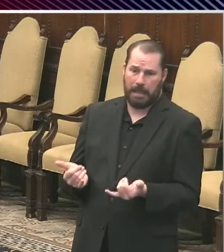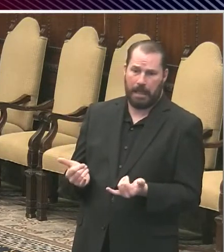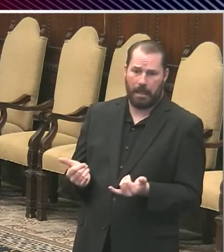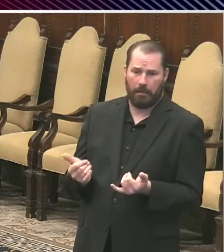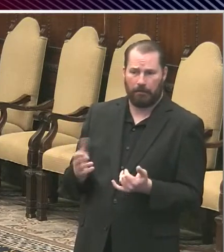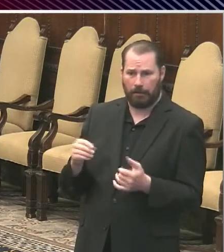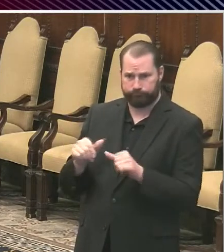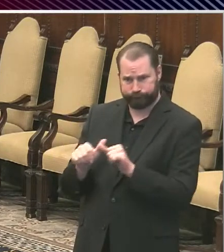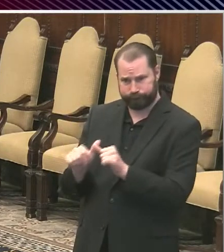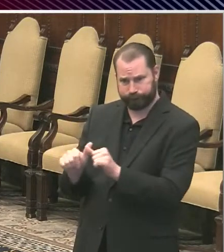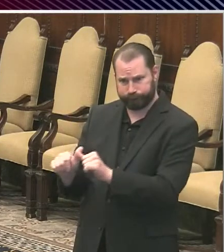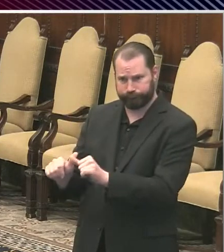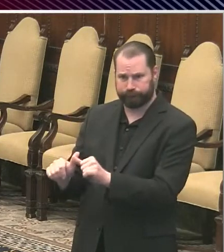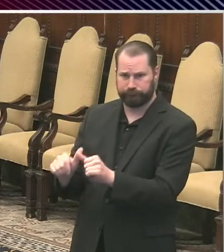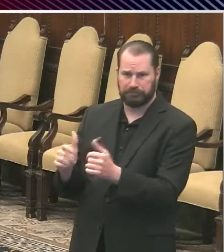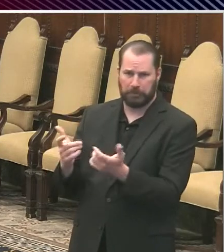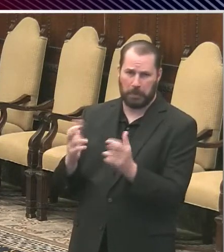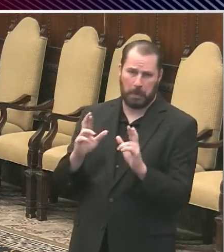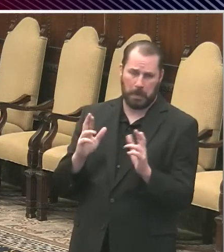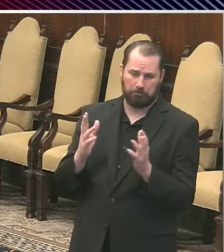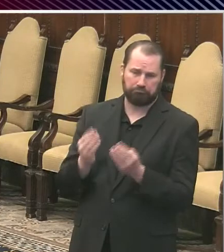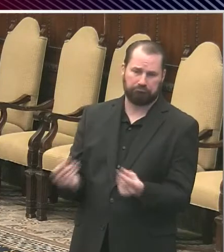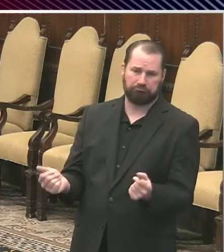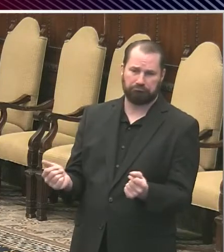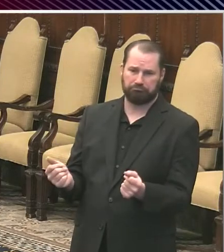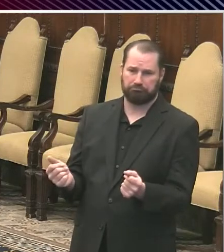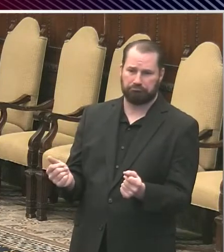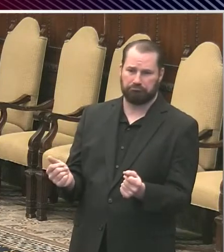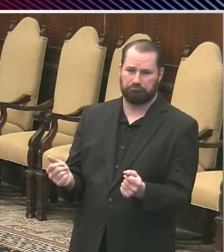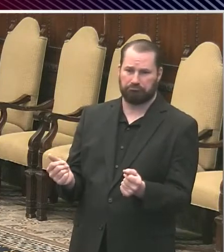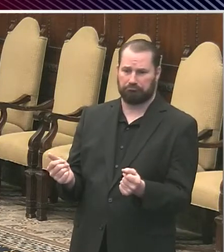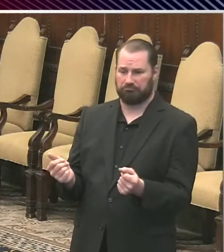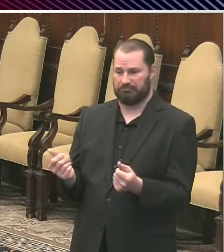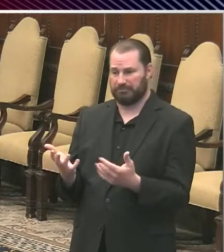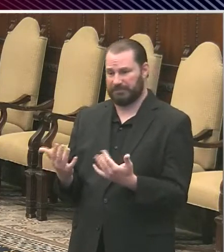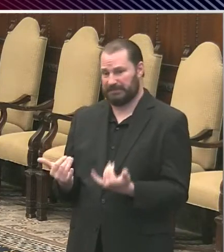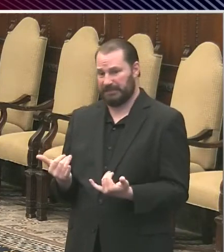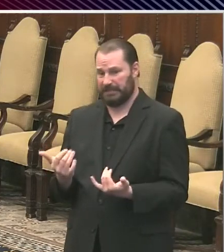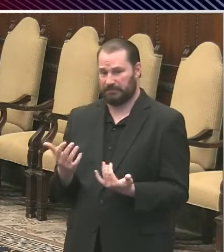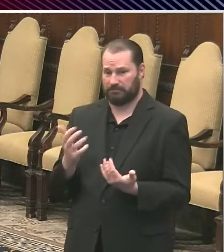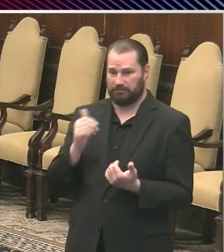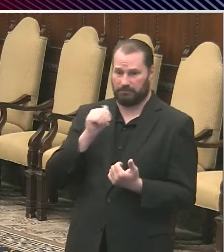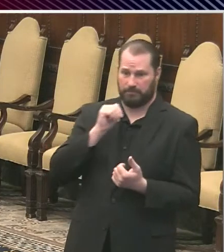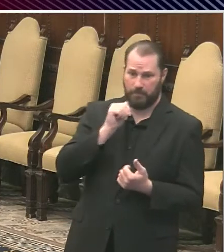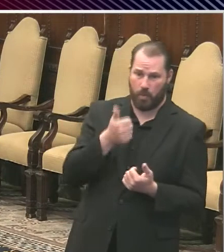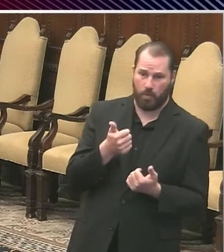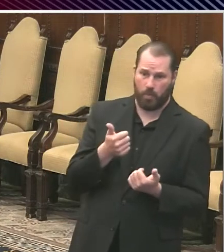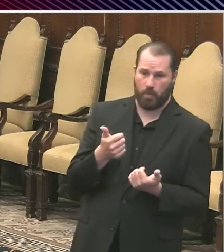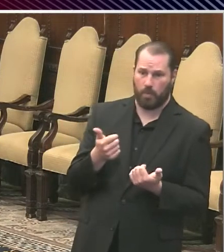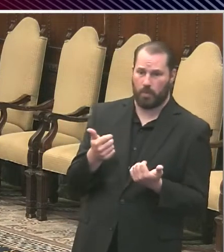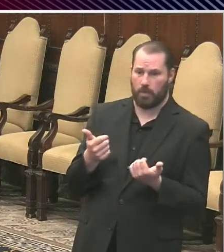resolve it earlier than Saturday or Sunday, but we're at it, and we're trying to get it resolved.